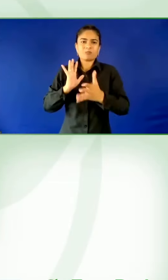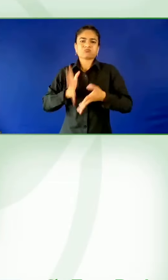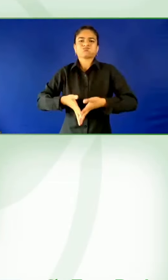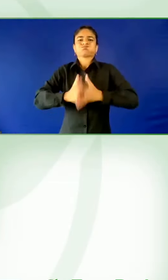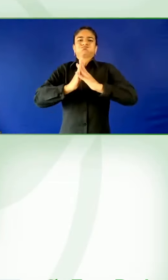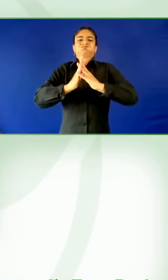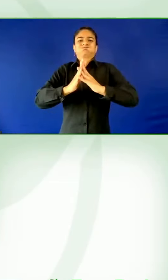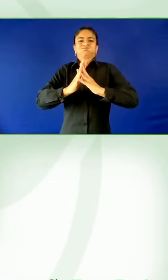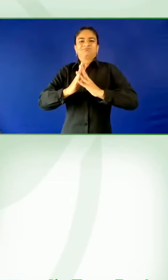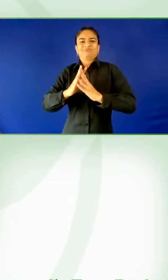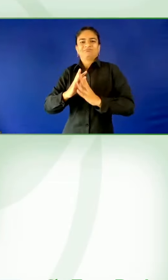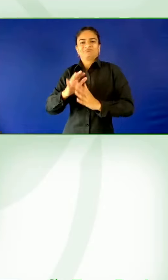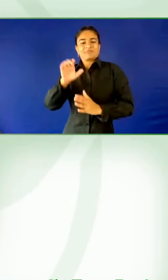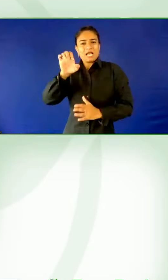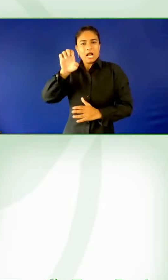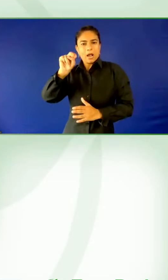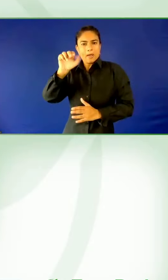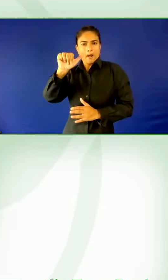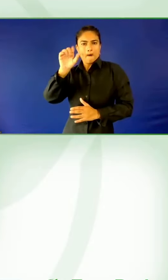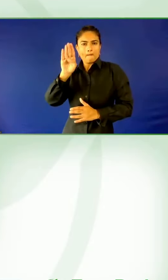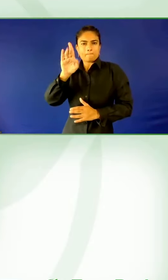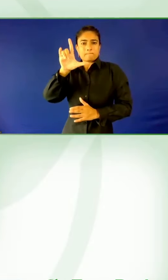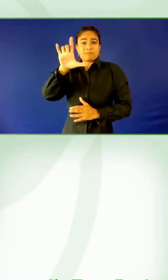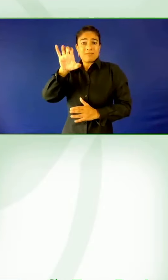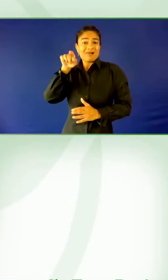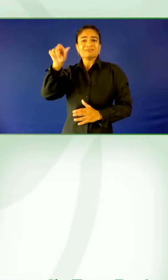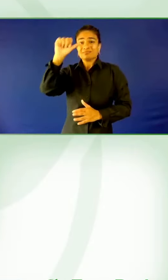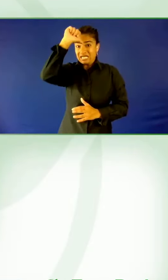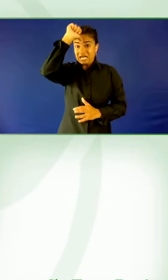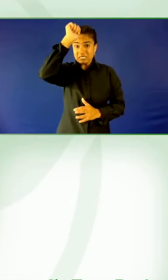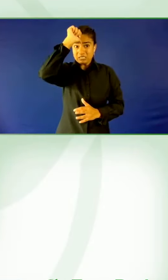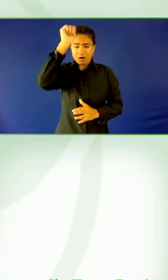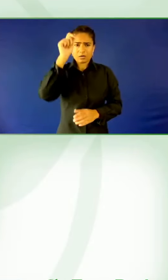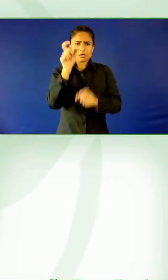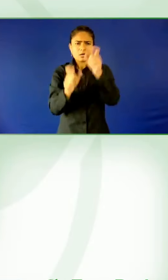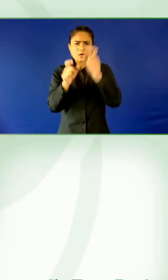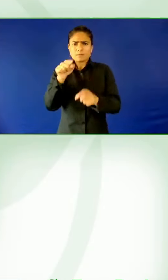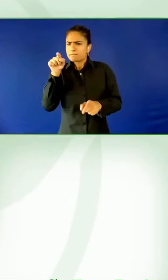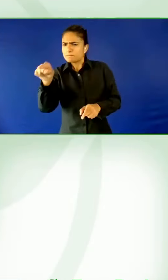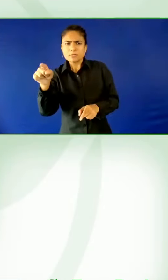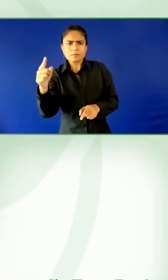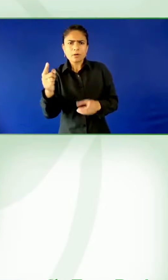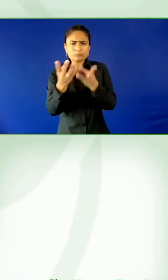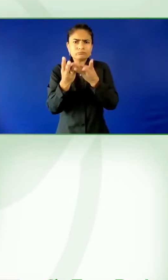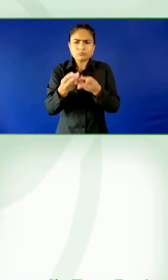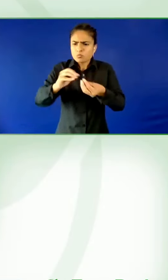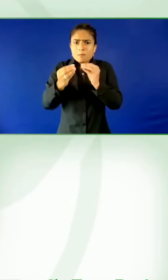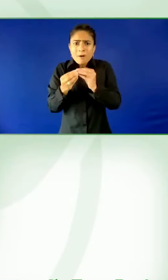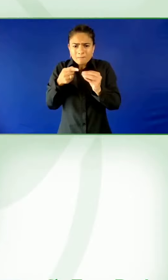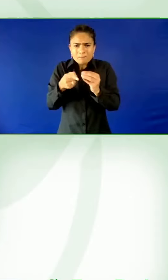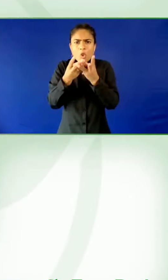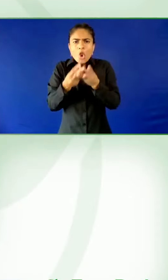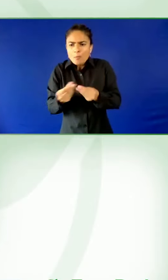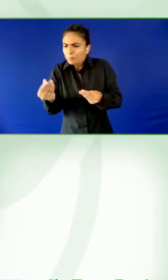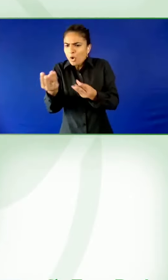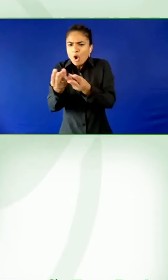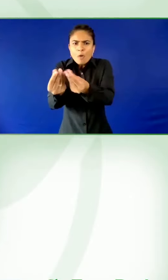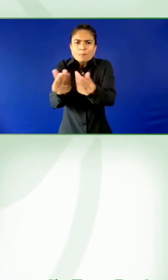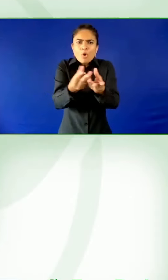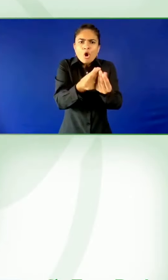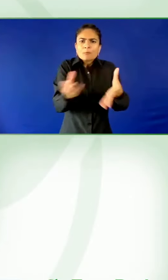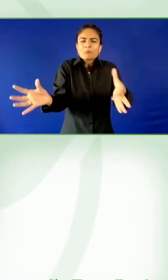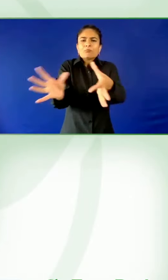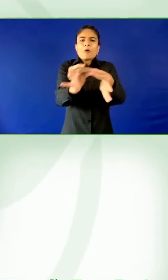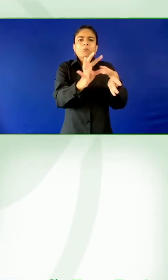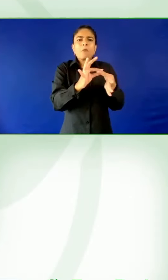and so co-creation with the users or between users. Thank you. I love